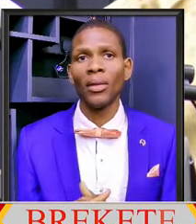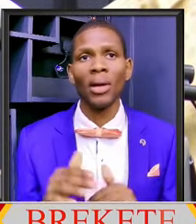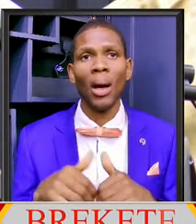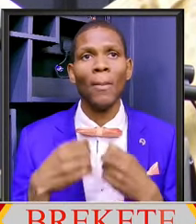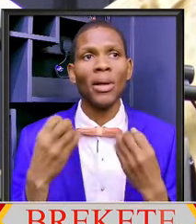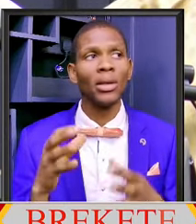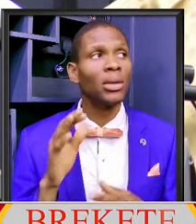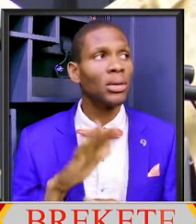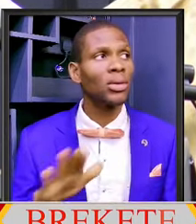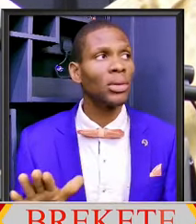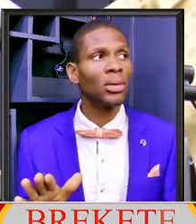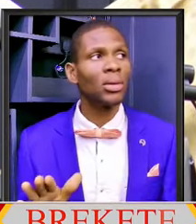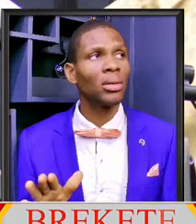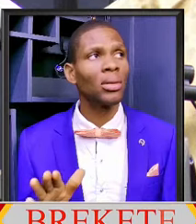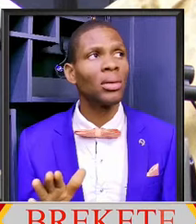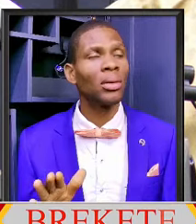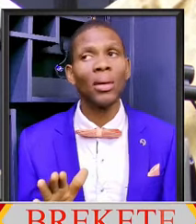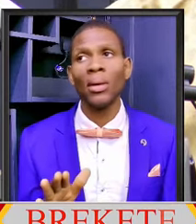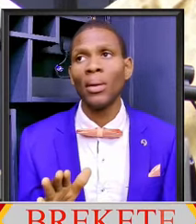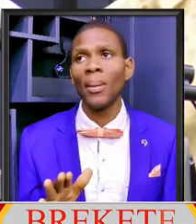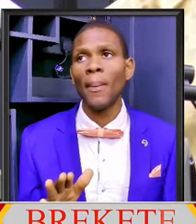How many children